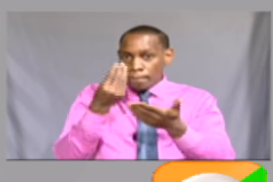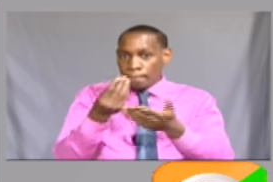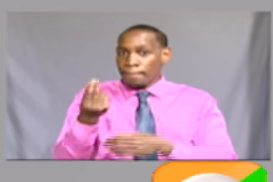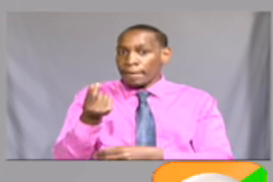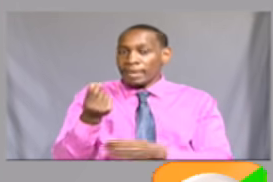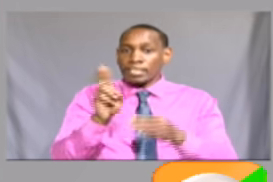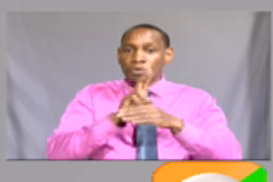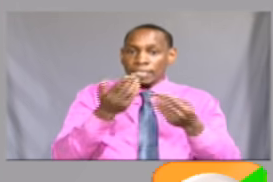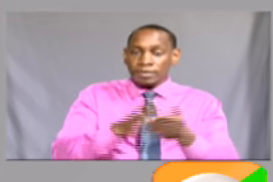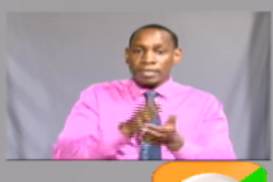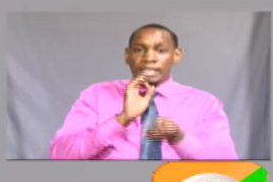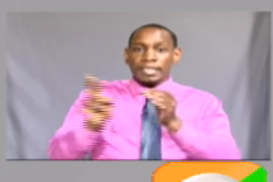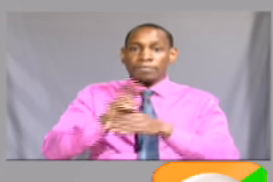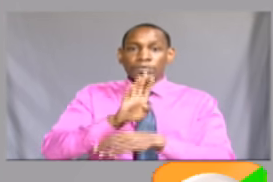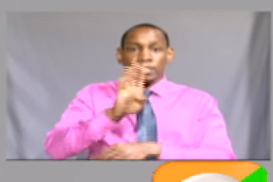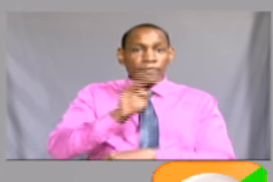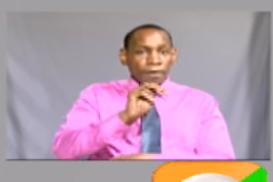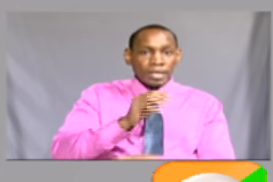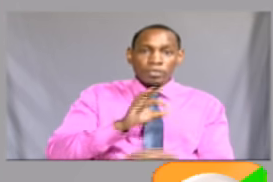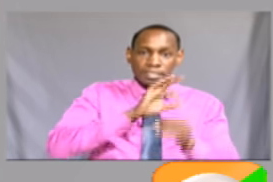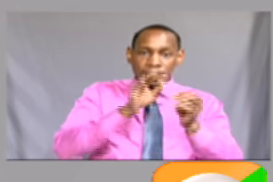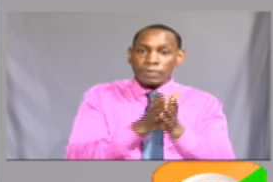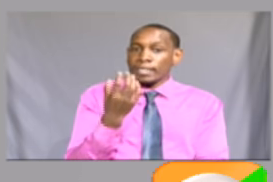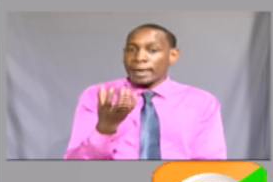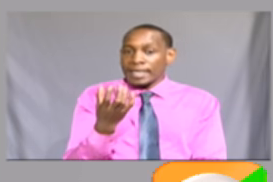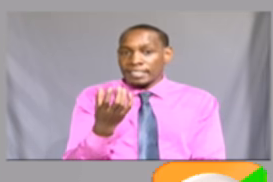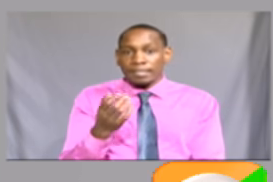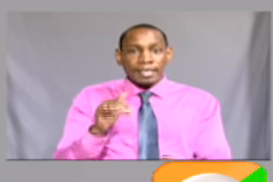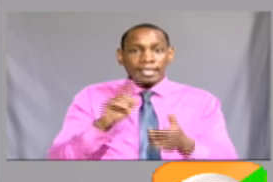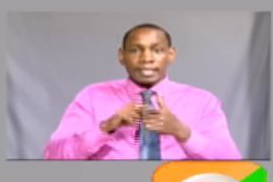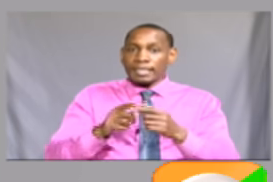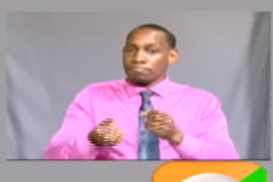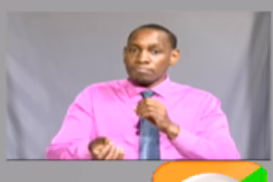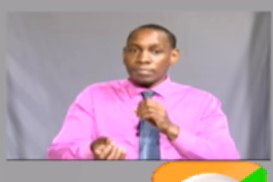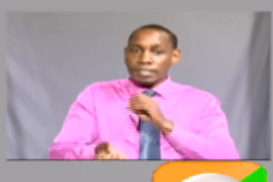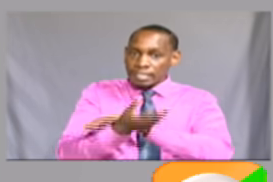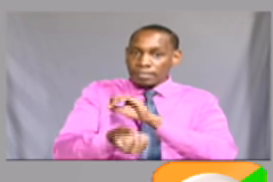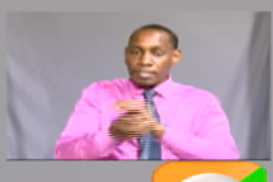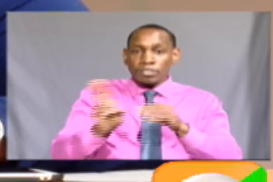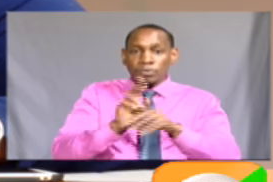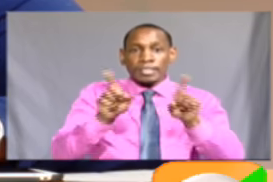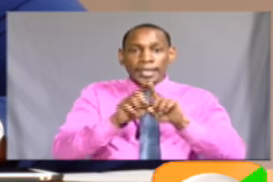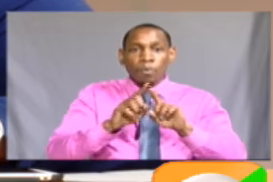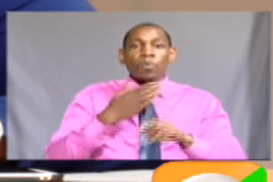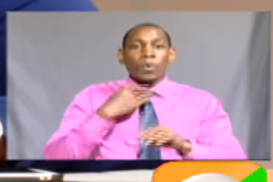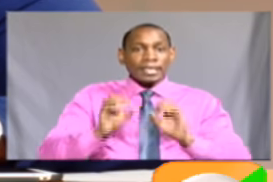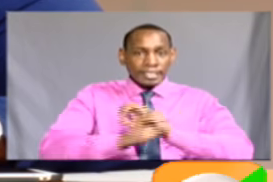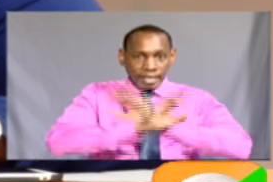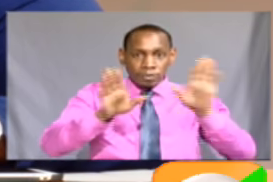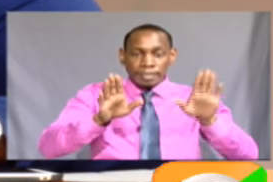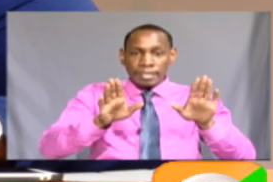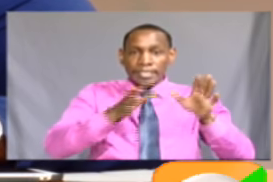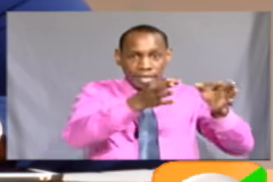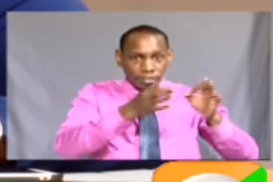zimetumika vipi. If you spend 4 million shillings on tea and snacks and mandazi, then come out and tell us we spent it on that. But we need that openness, that